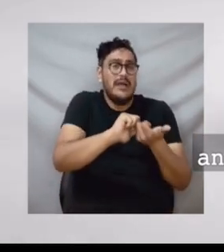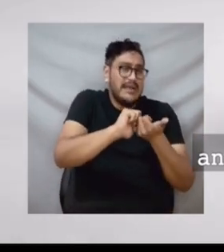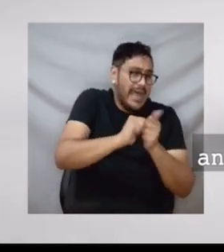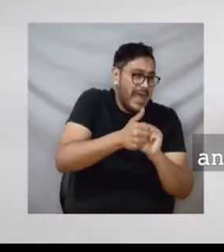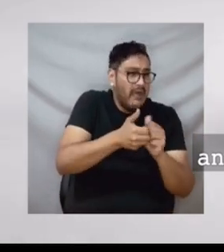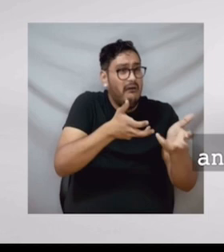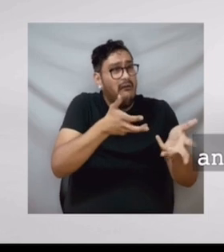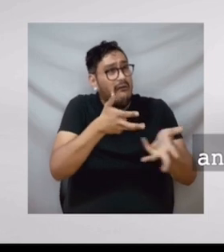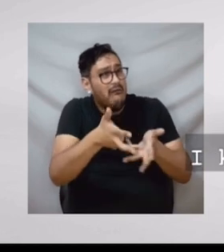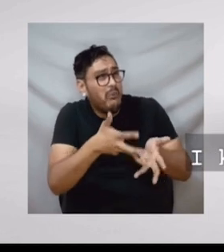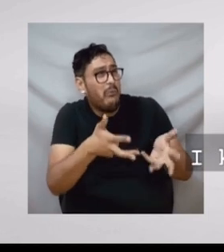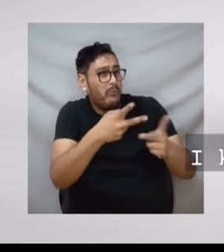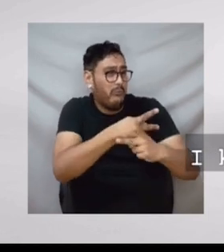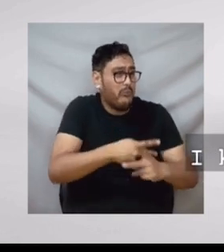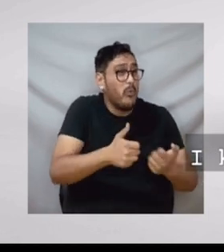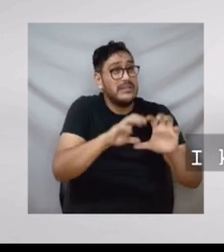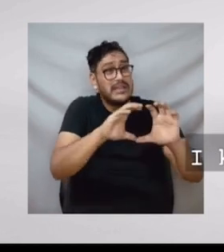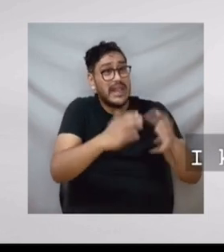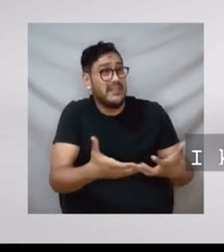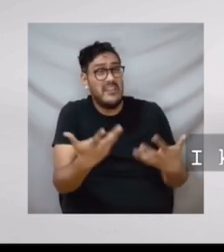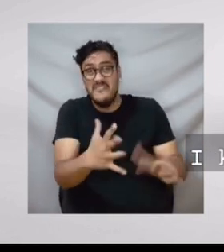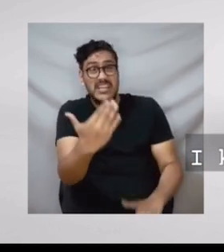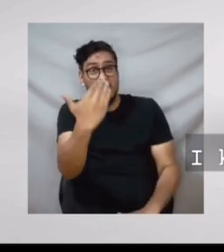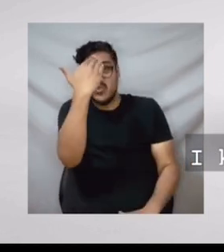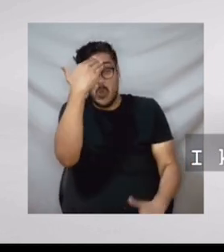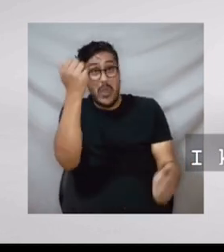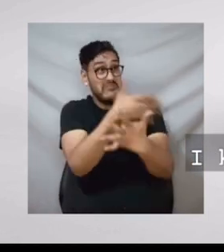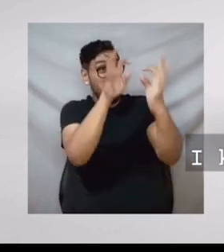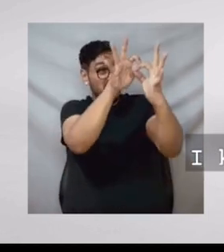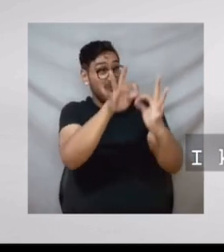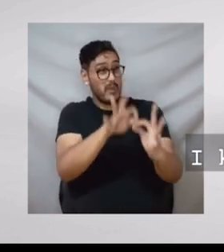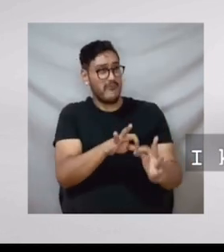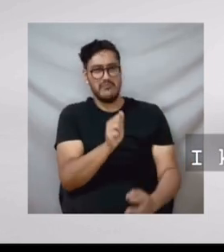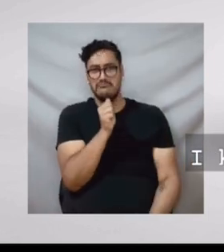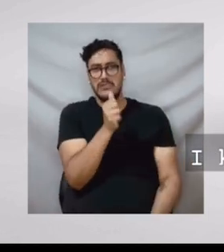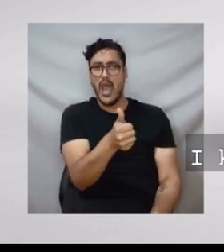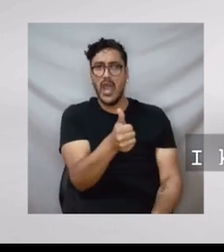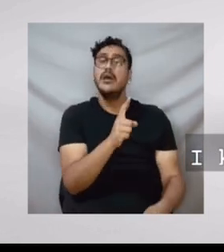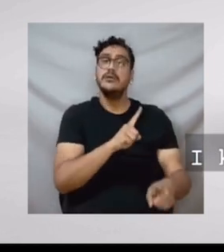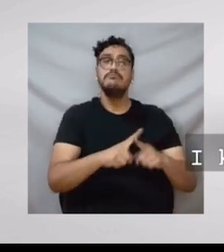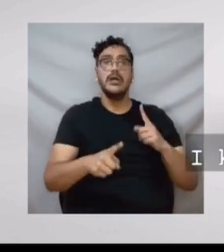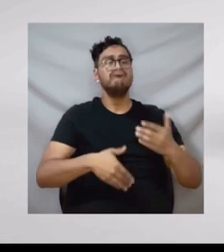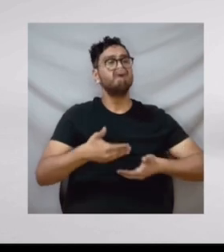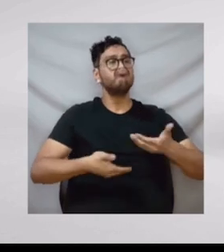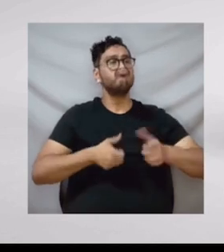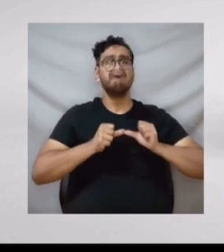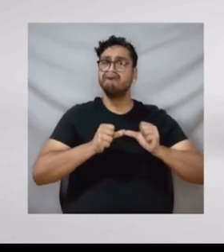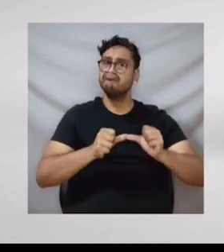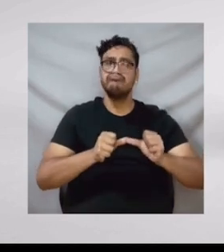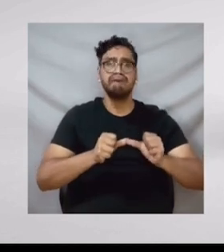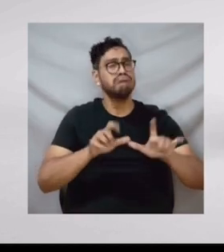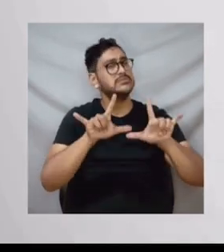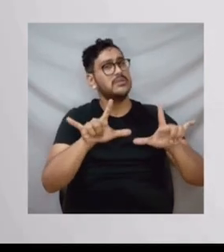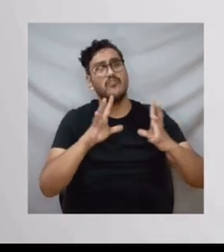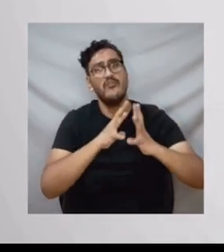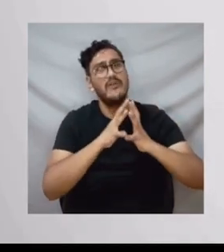clases yo sé que nada es perfecto pero la lucha sigue te quiero mucho